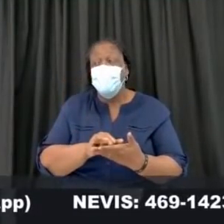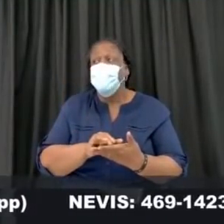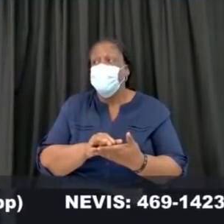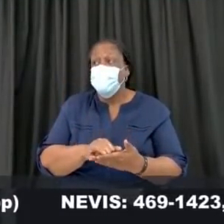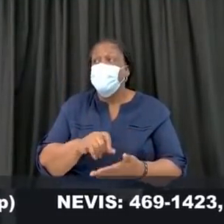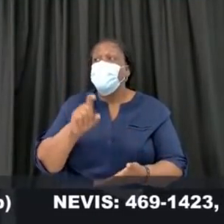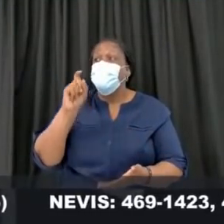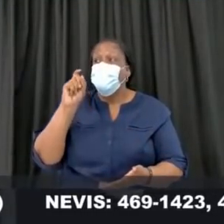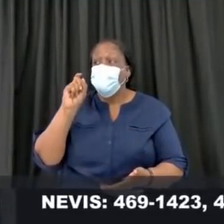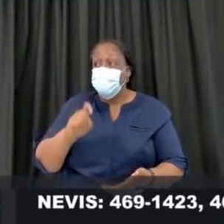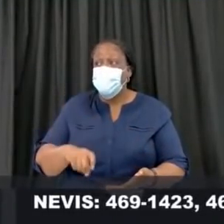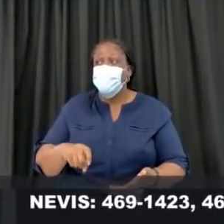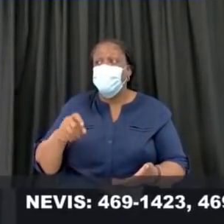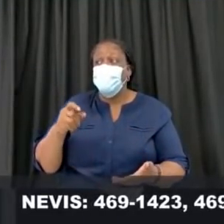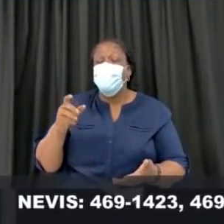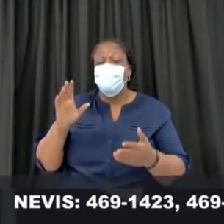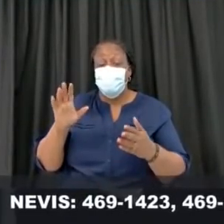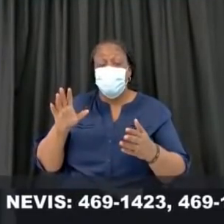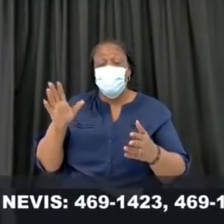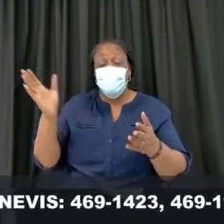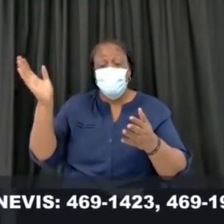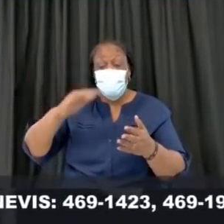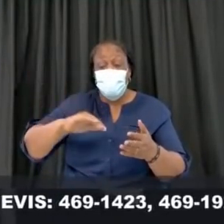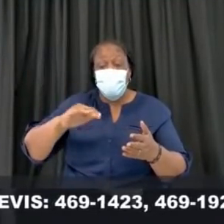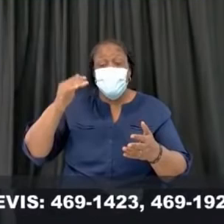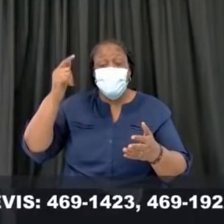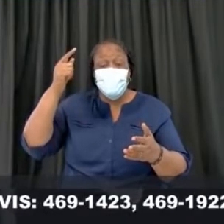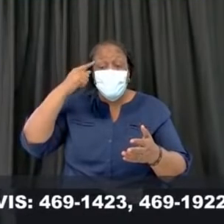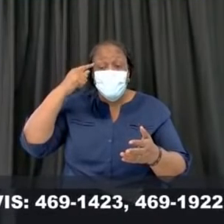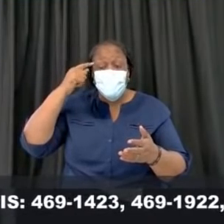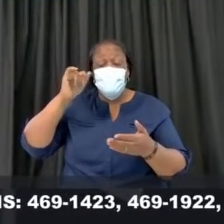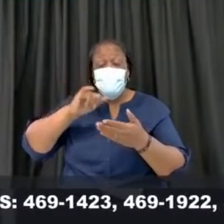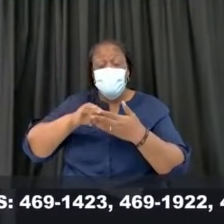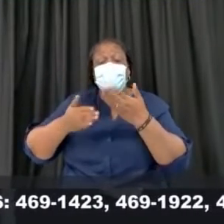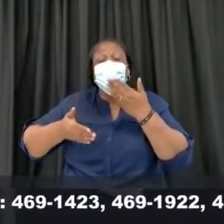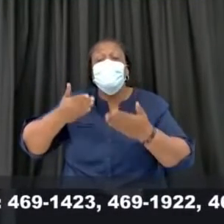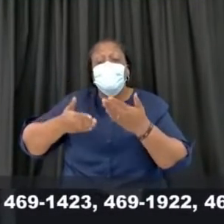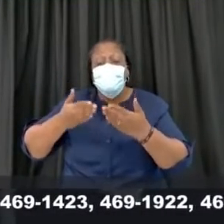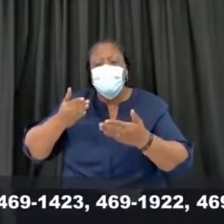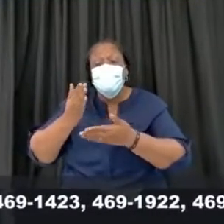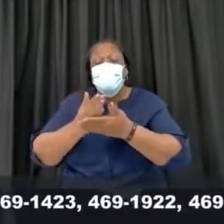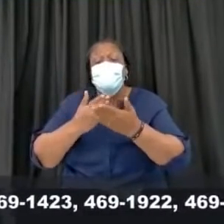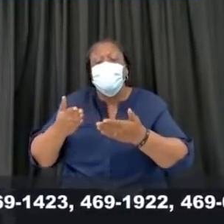into quarantine if the need requires it.